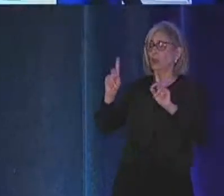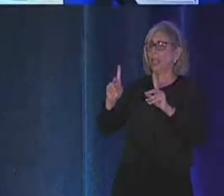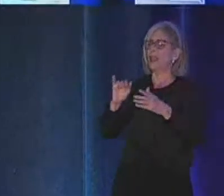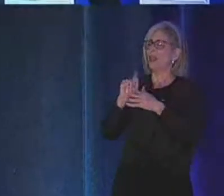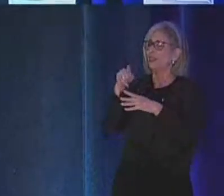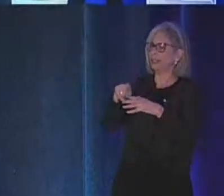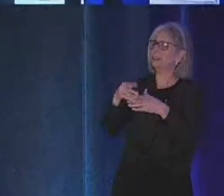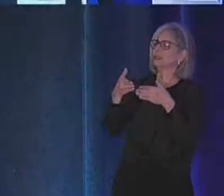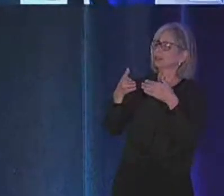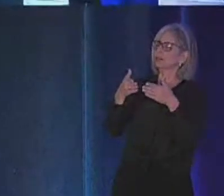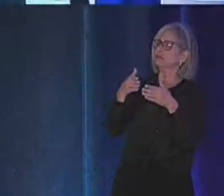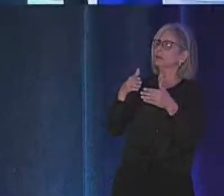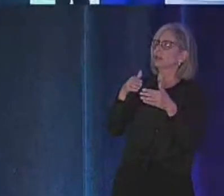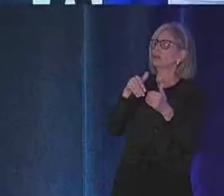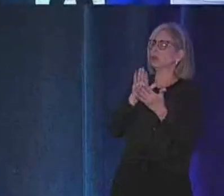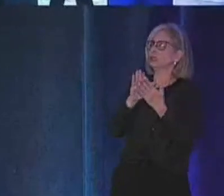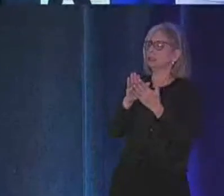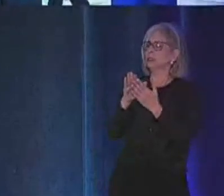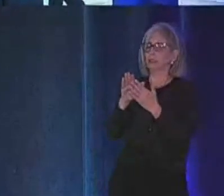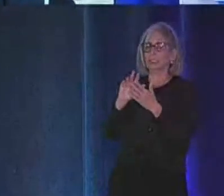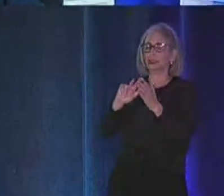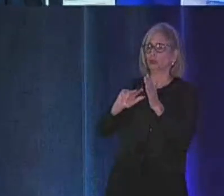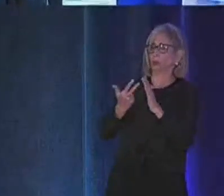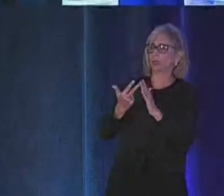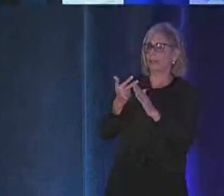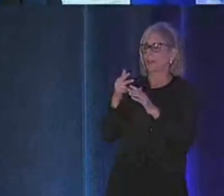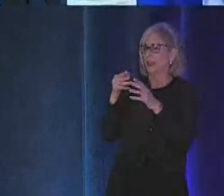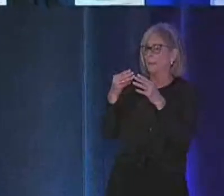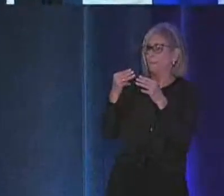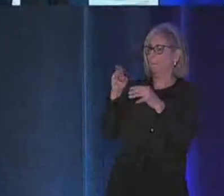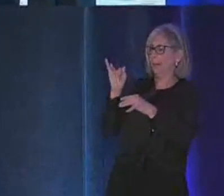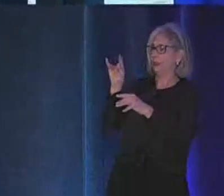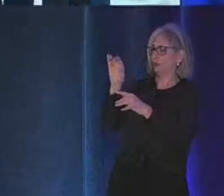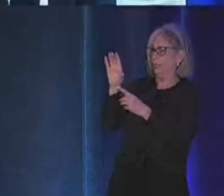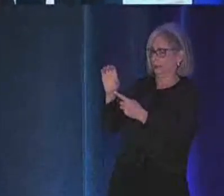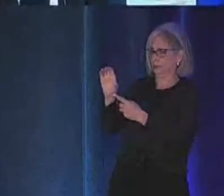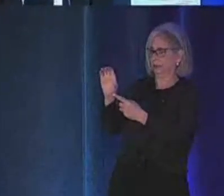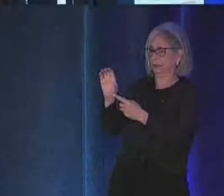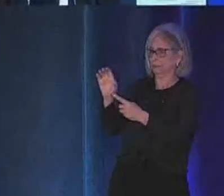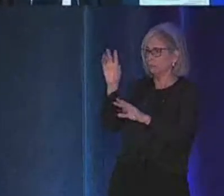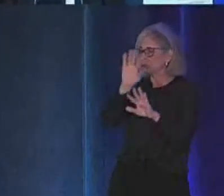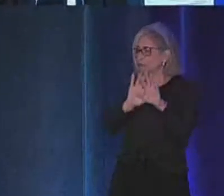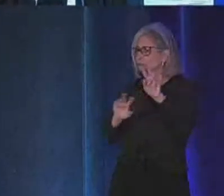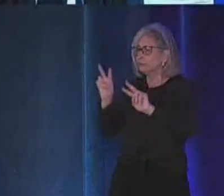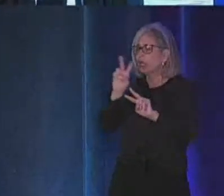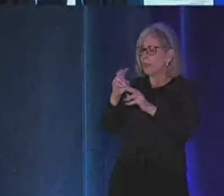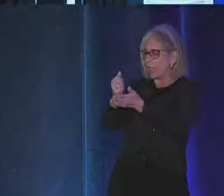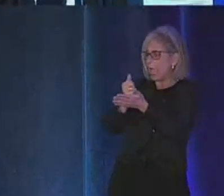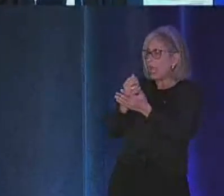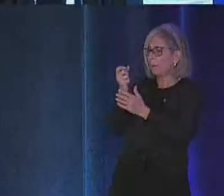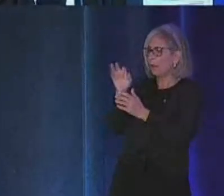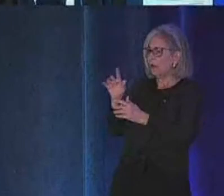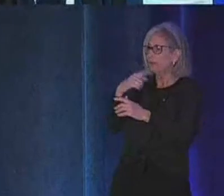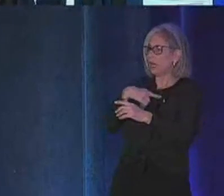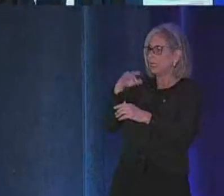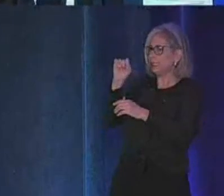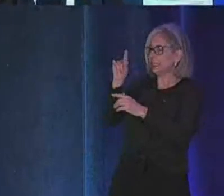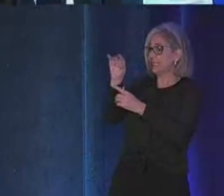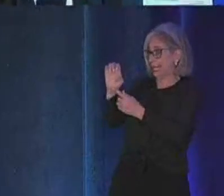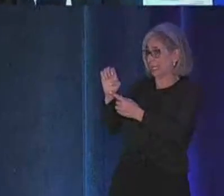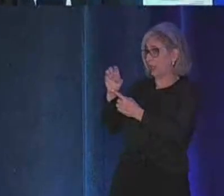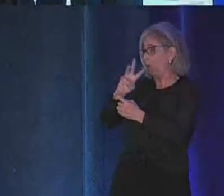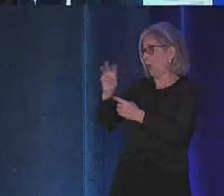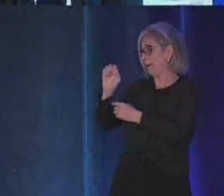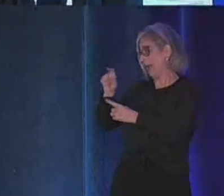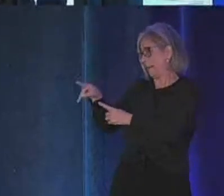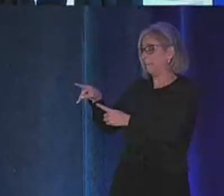is a way, it's like a triplicate of metrics, and you're able to sort of gauge the health of a site or a web